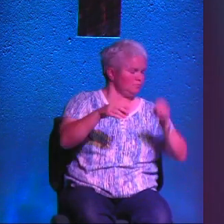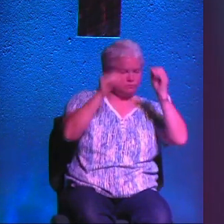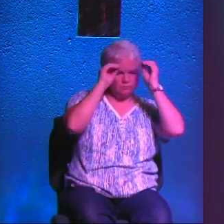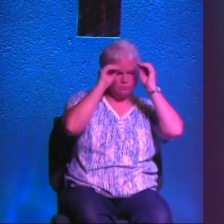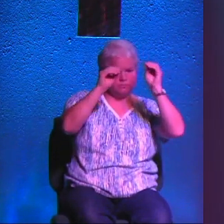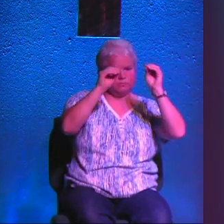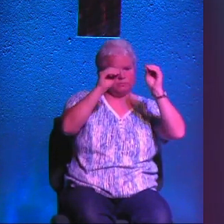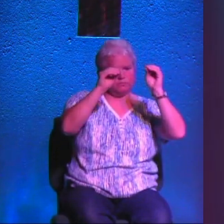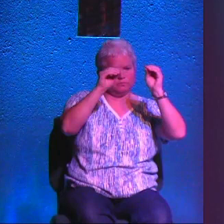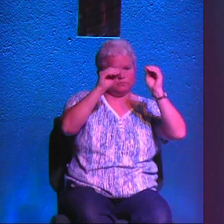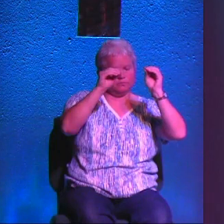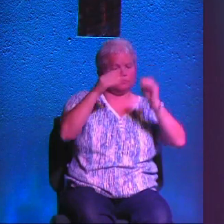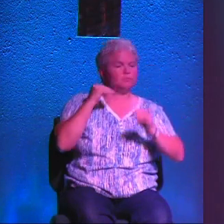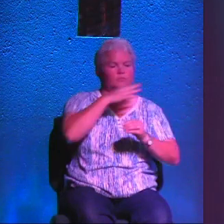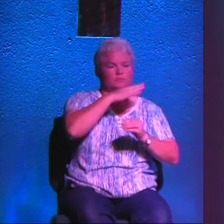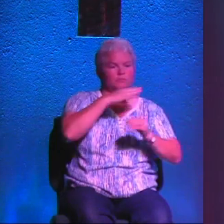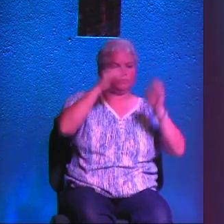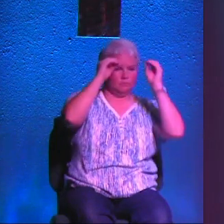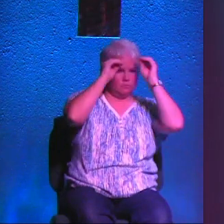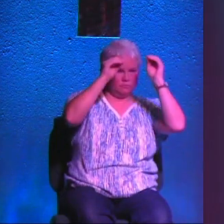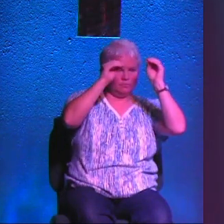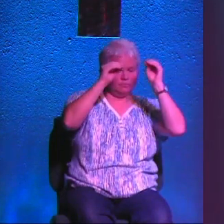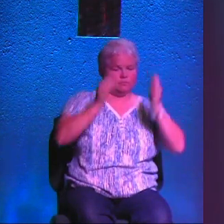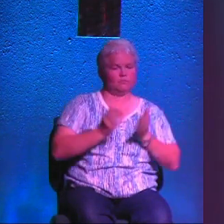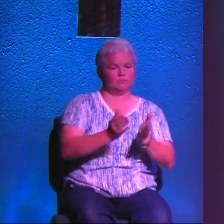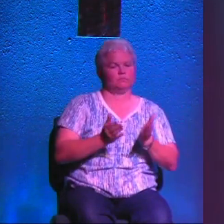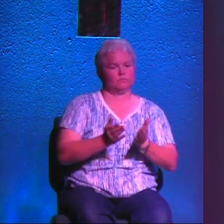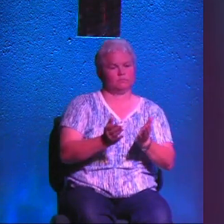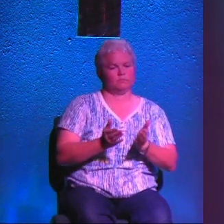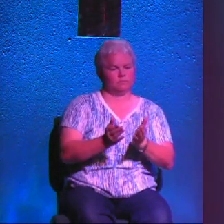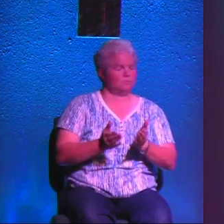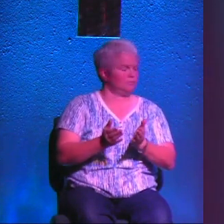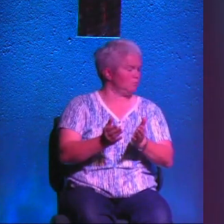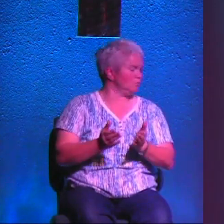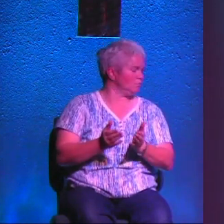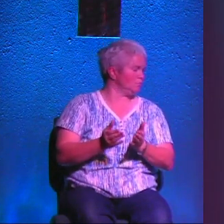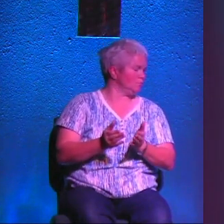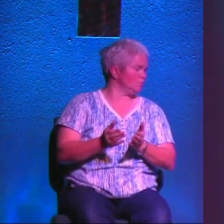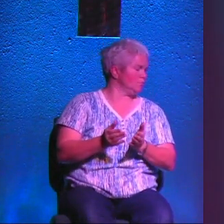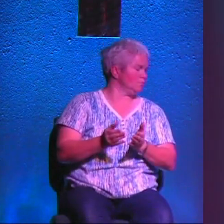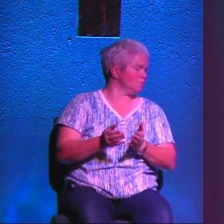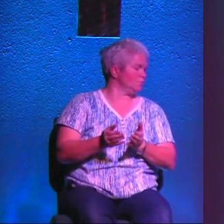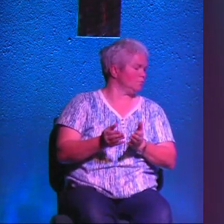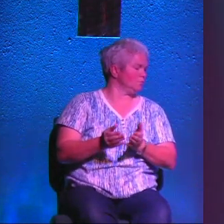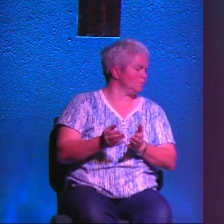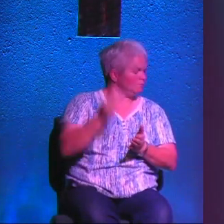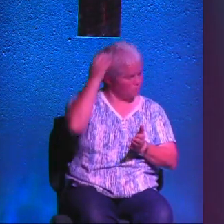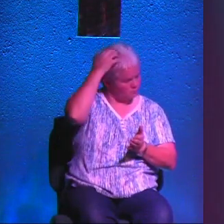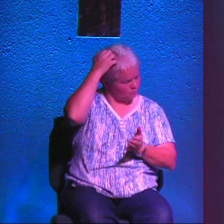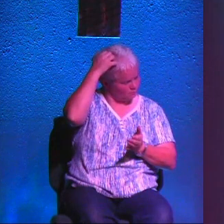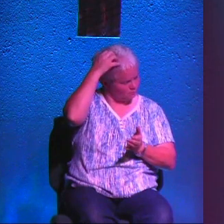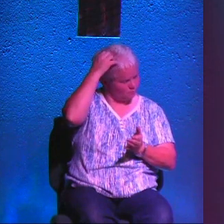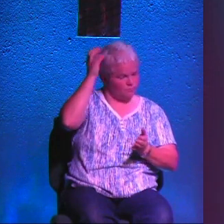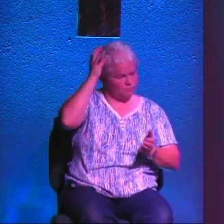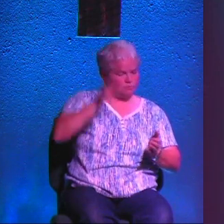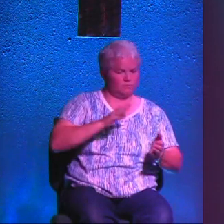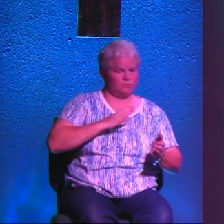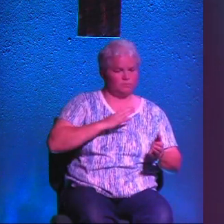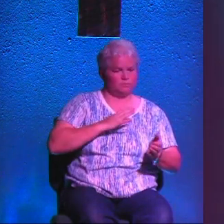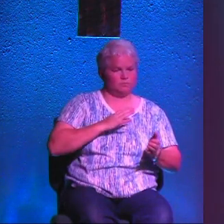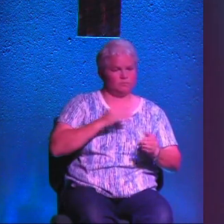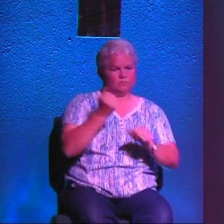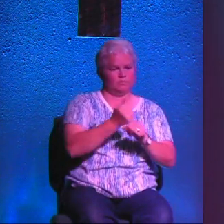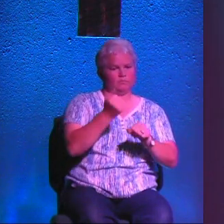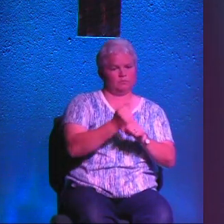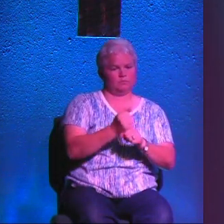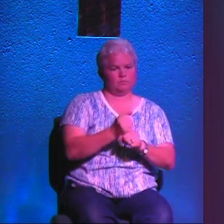the teachings or the false teachings here in the implementation of man-made rules